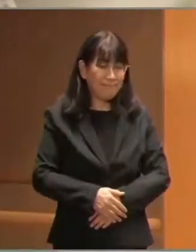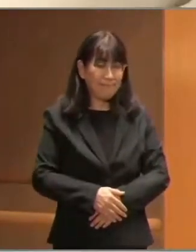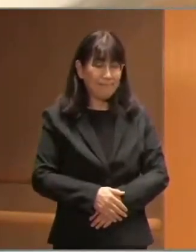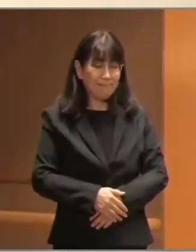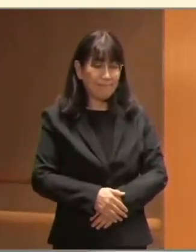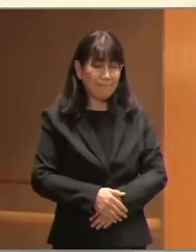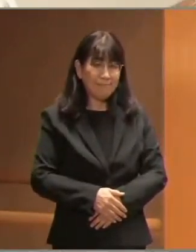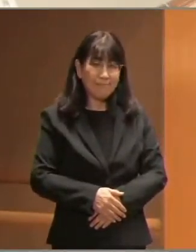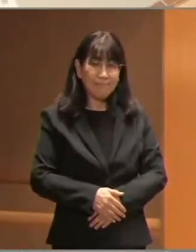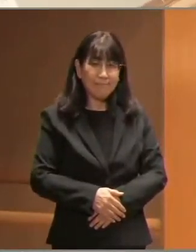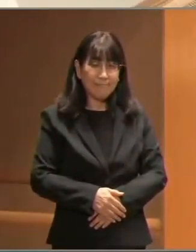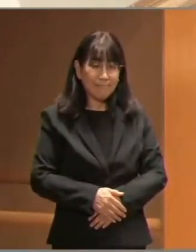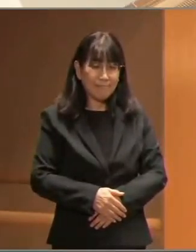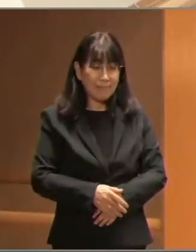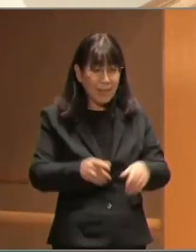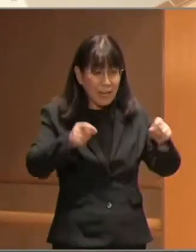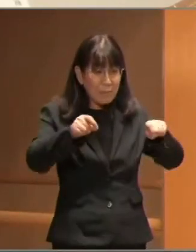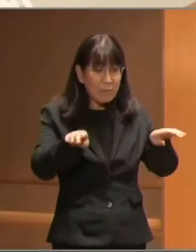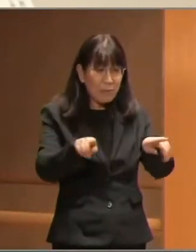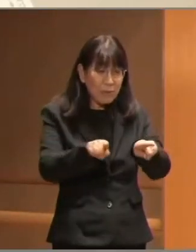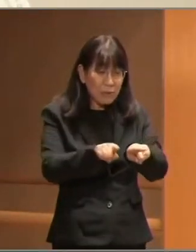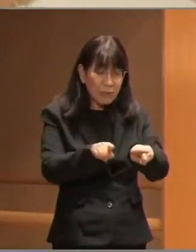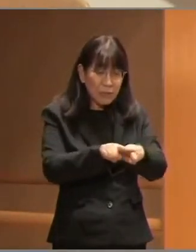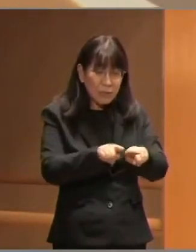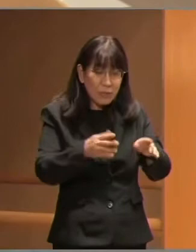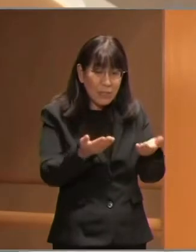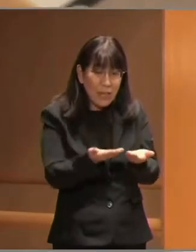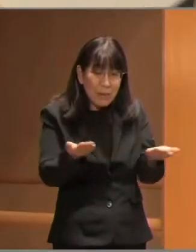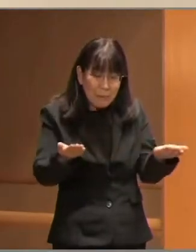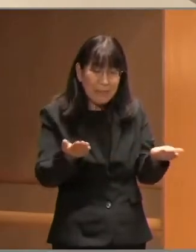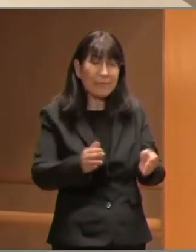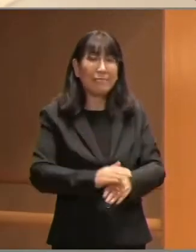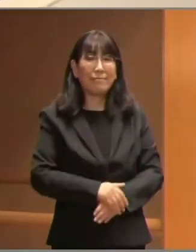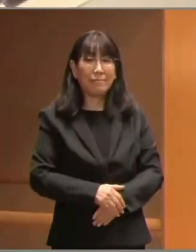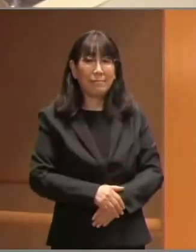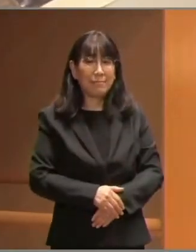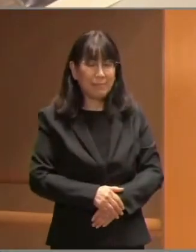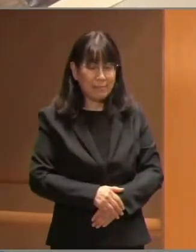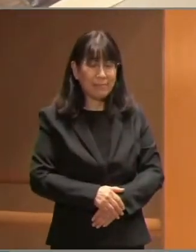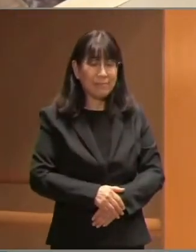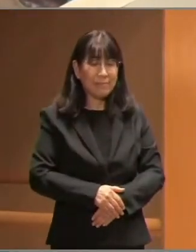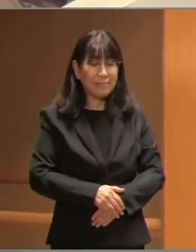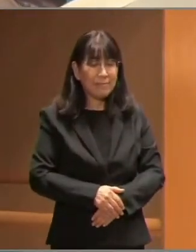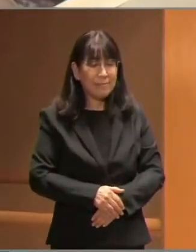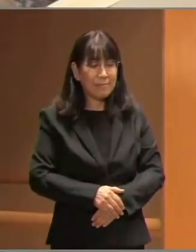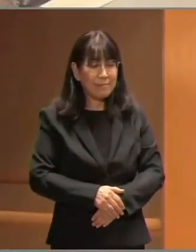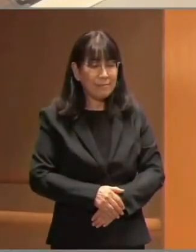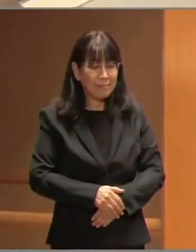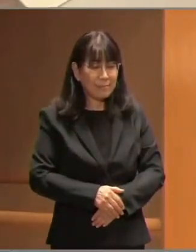to you to these different kinds of screens we have.